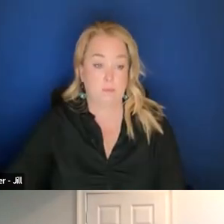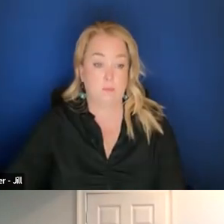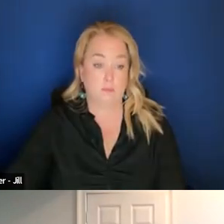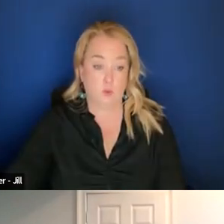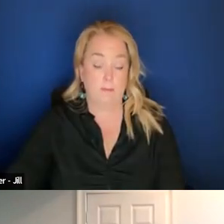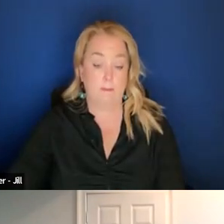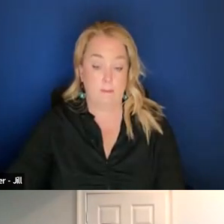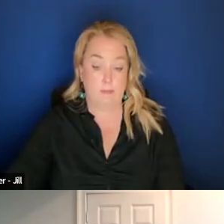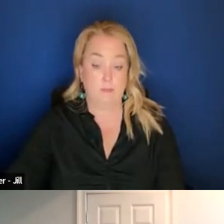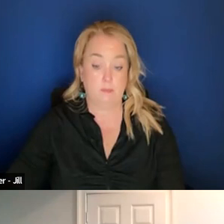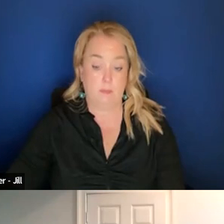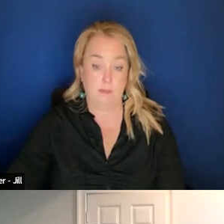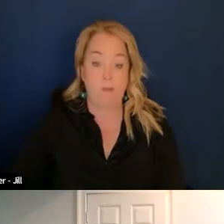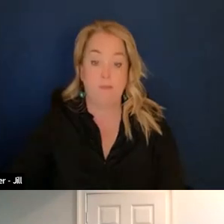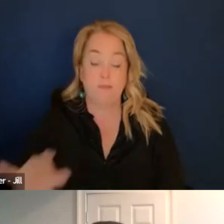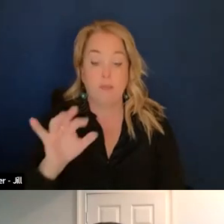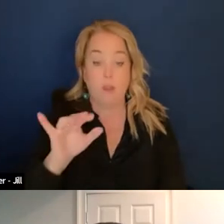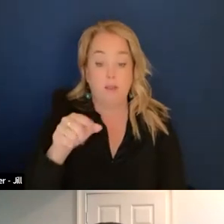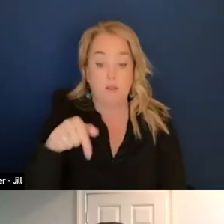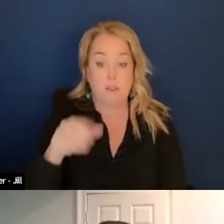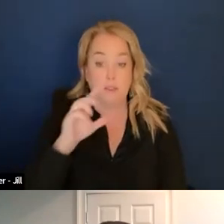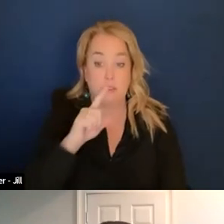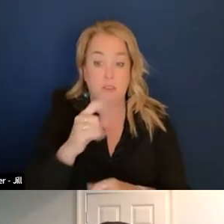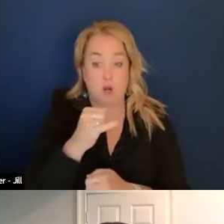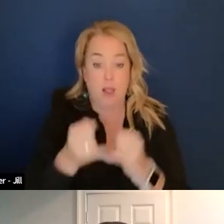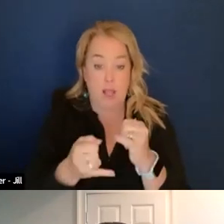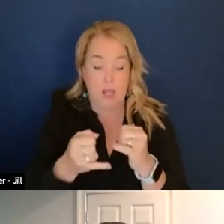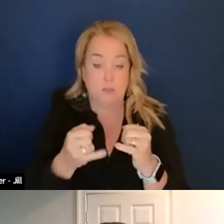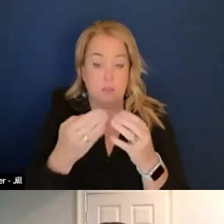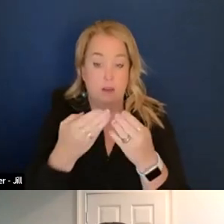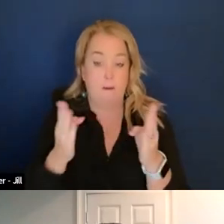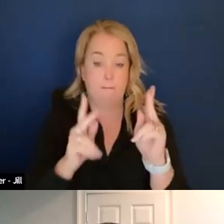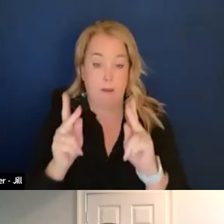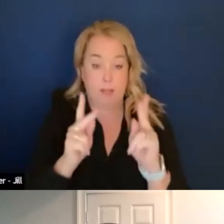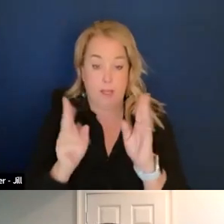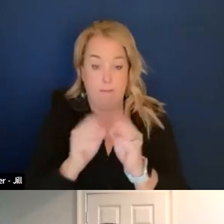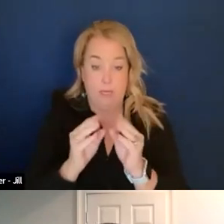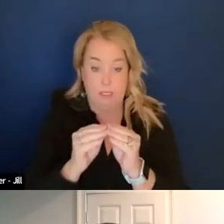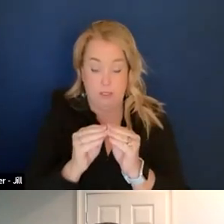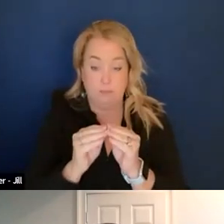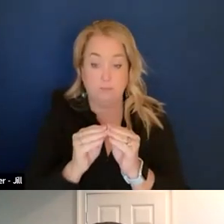Mm-hmm. Great. So this being our last public meeting between now and then,